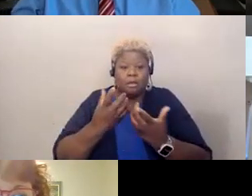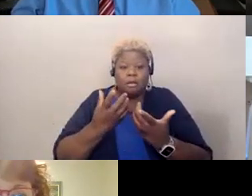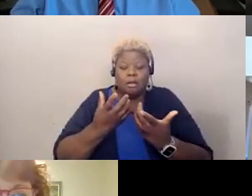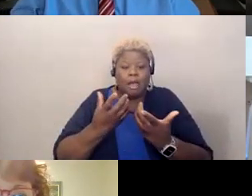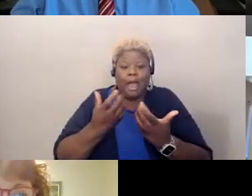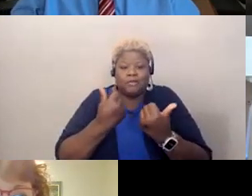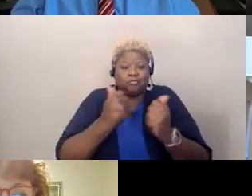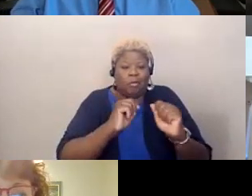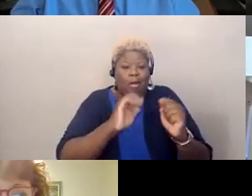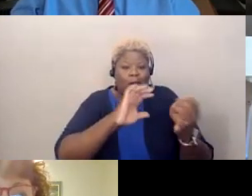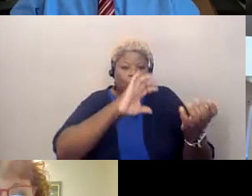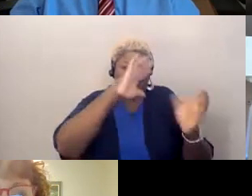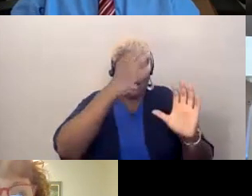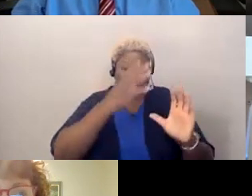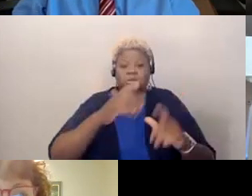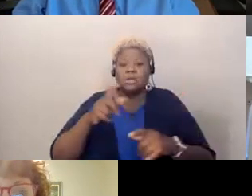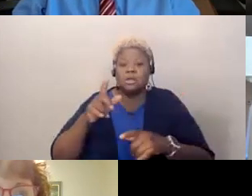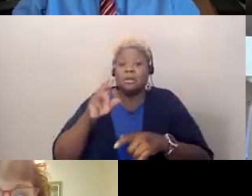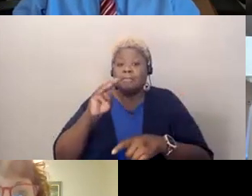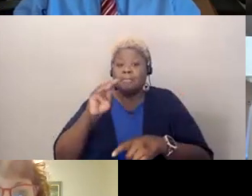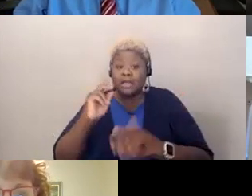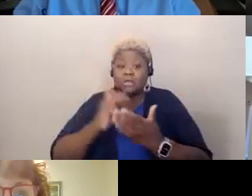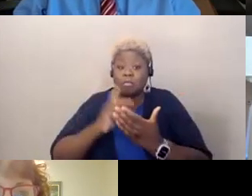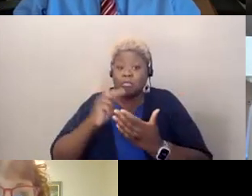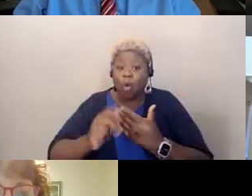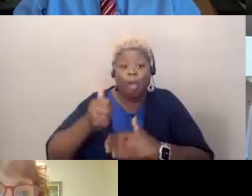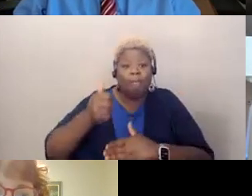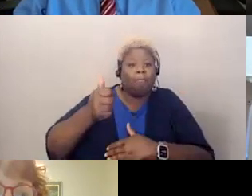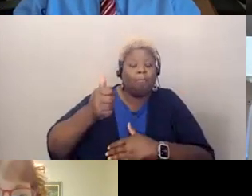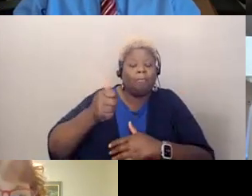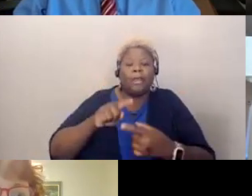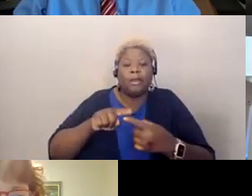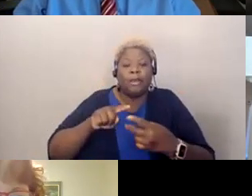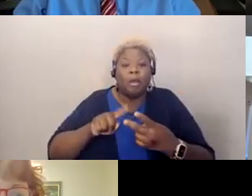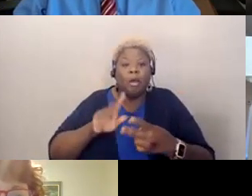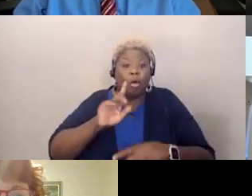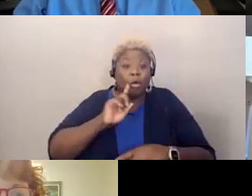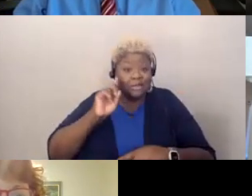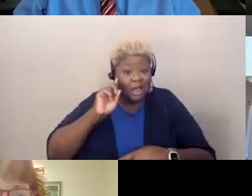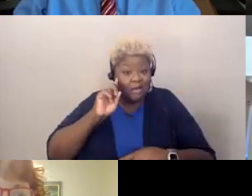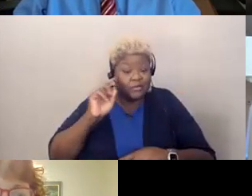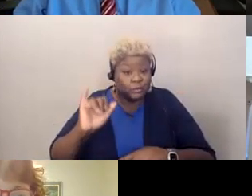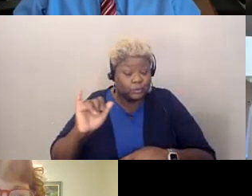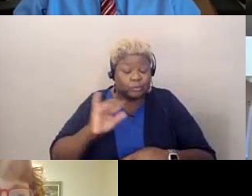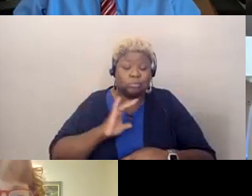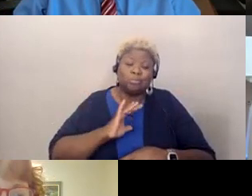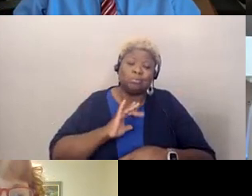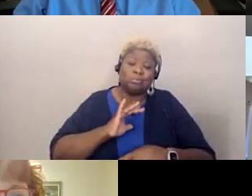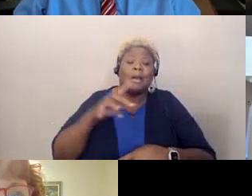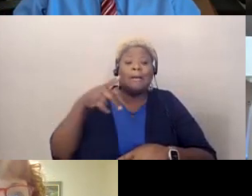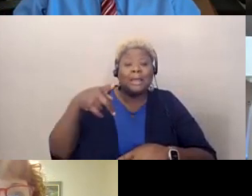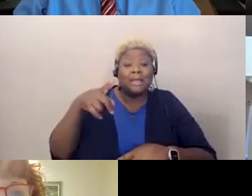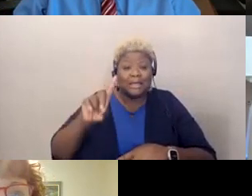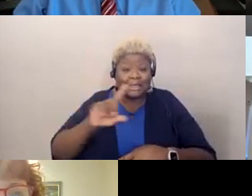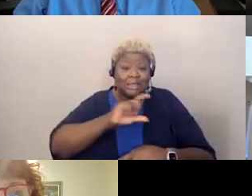crisis. Mesa has a pretty good program. And even with her deafness, the PD